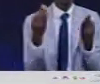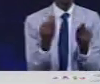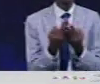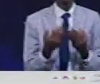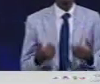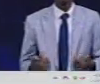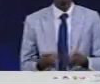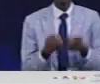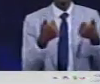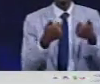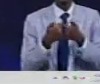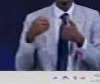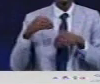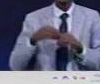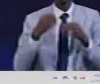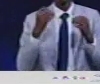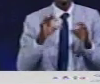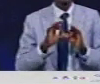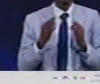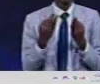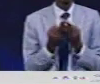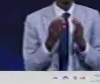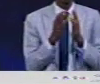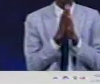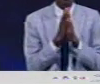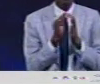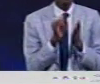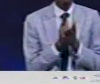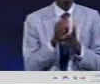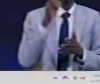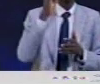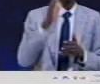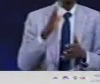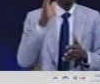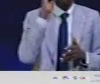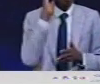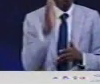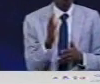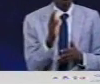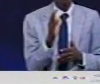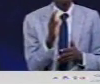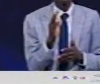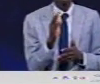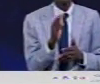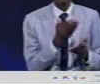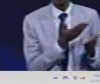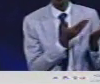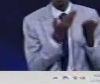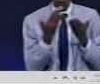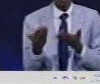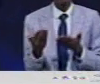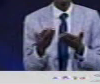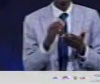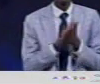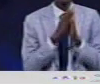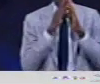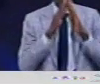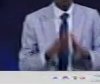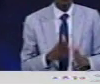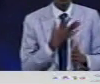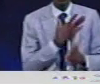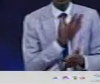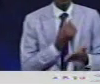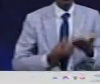bring restoration to families. There will be recovery in all families. There will be rest. Where there